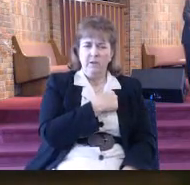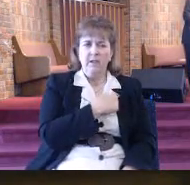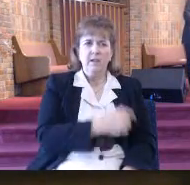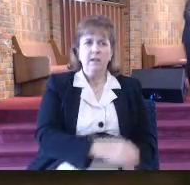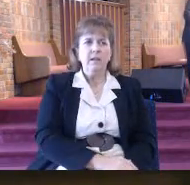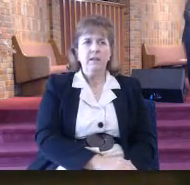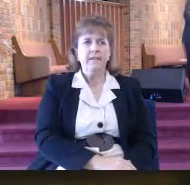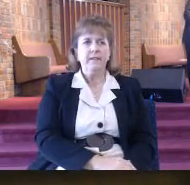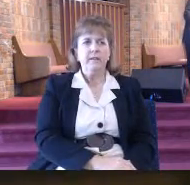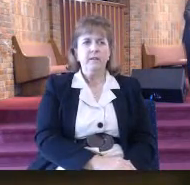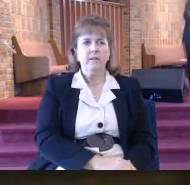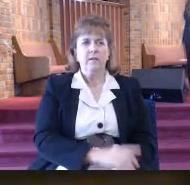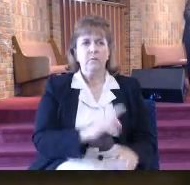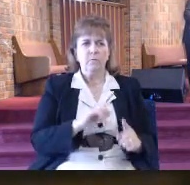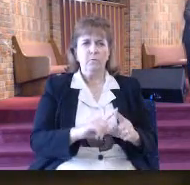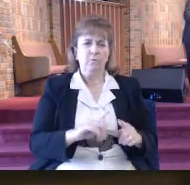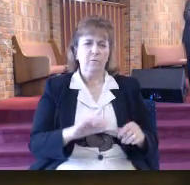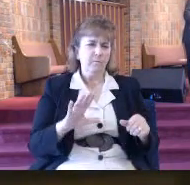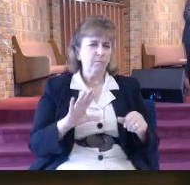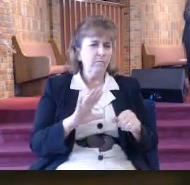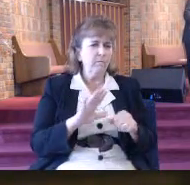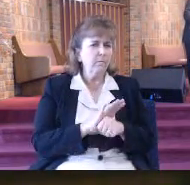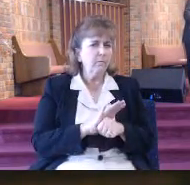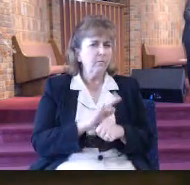to completely trust in God